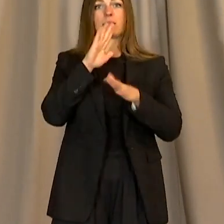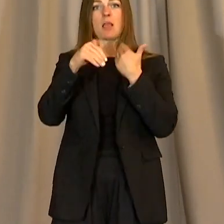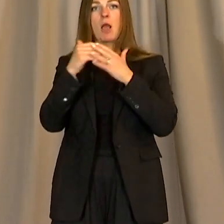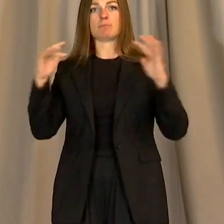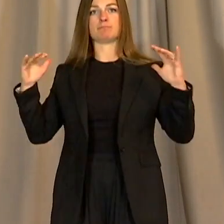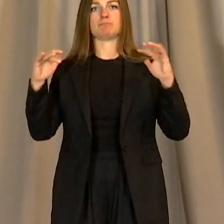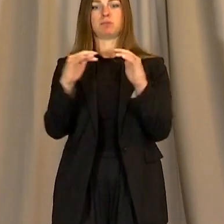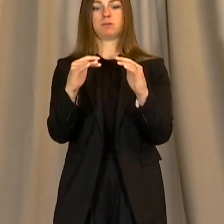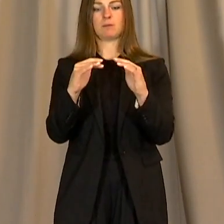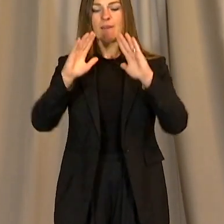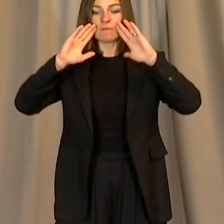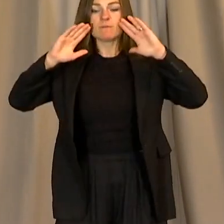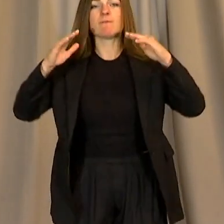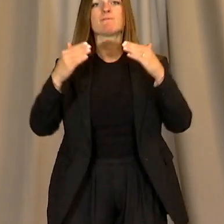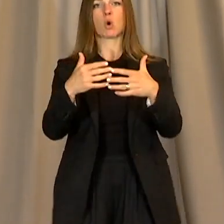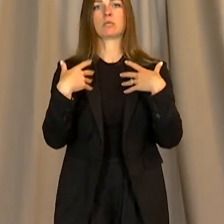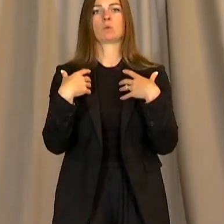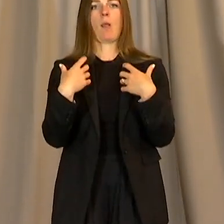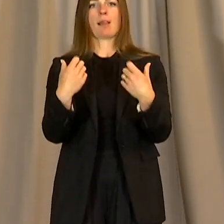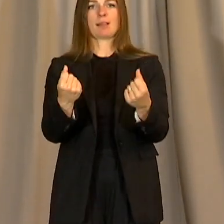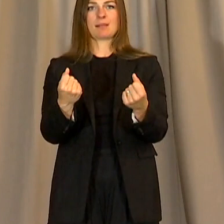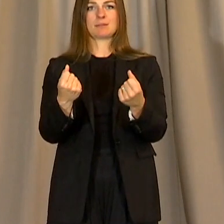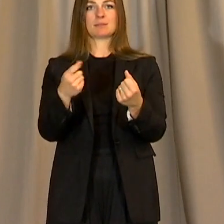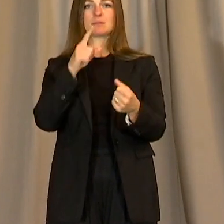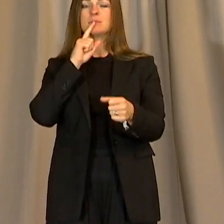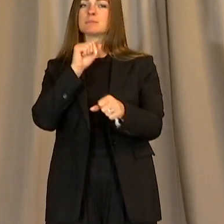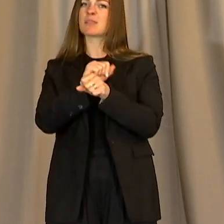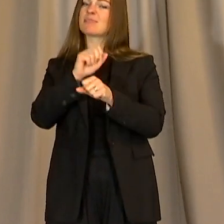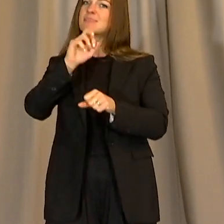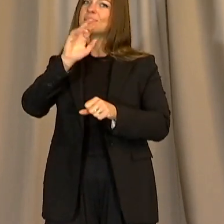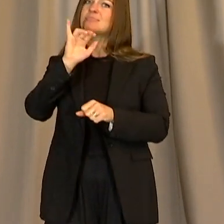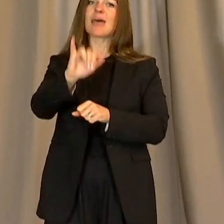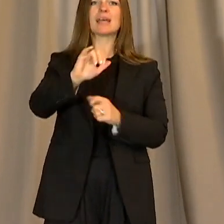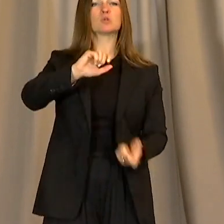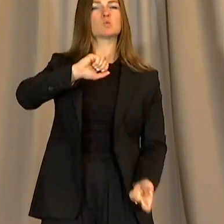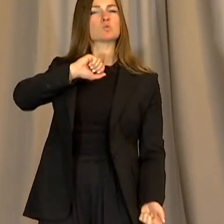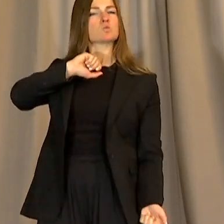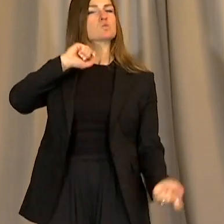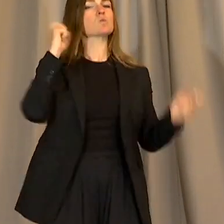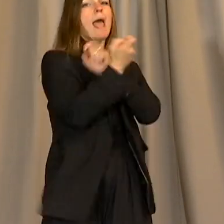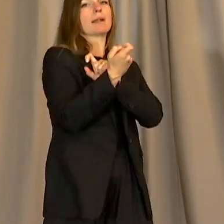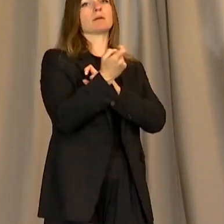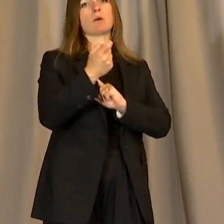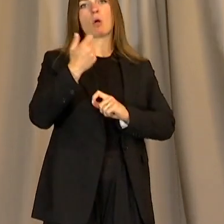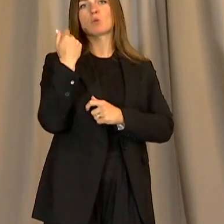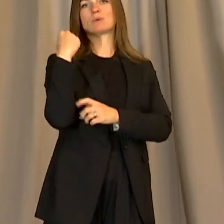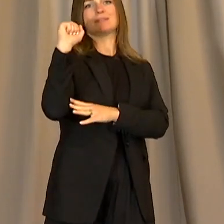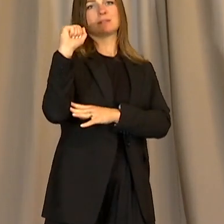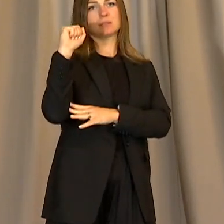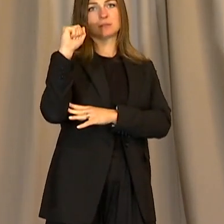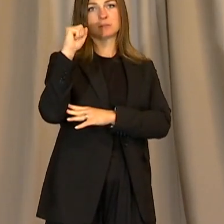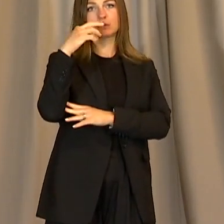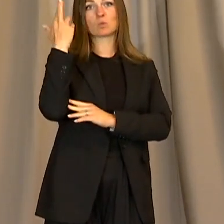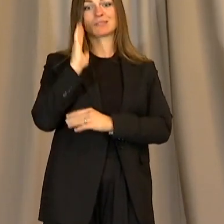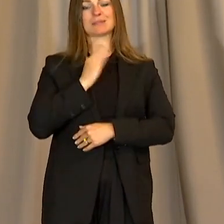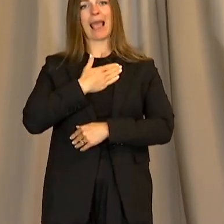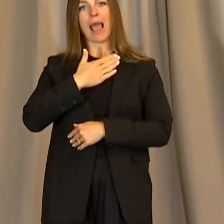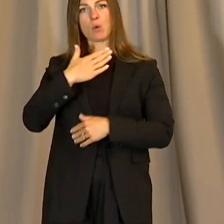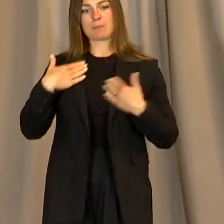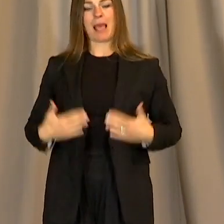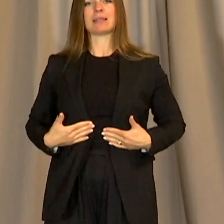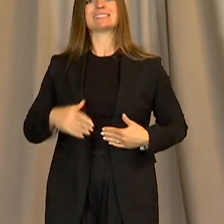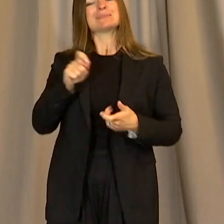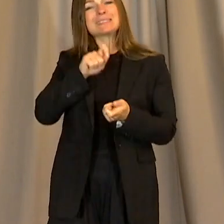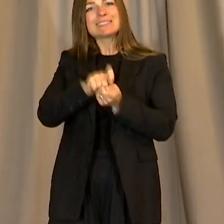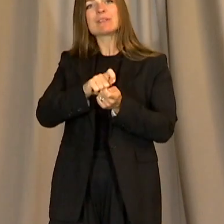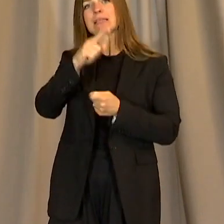is literally radical resistance, because our bodies, particularly black bodies, were brought to